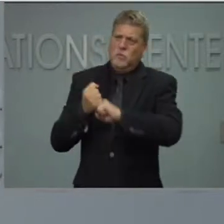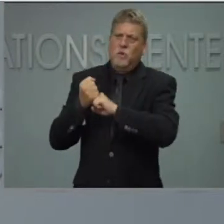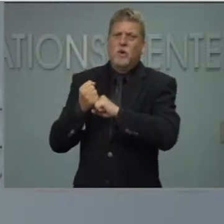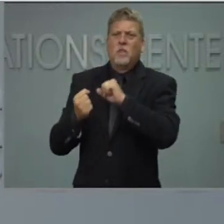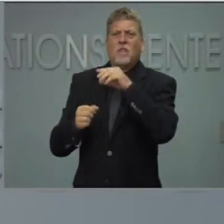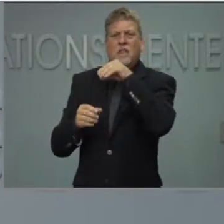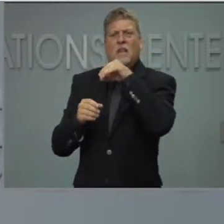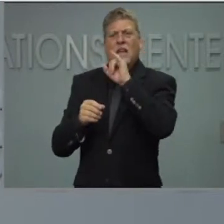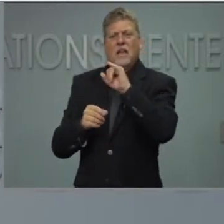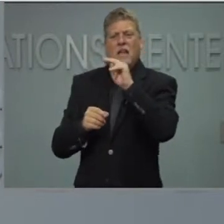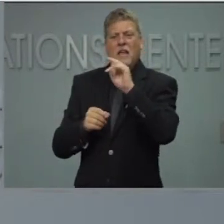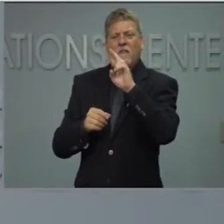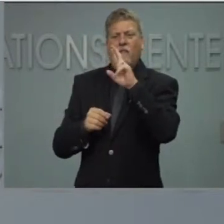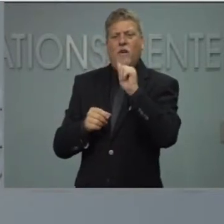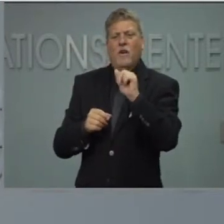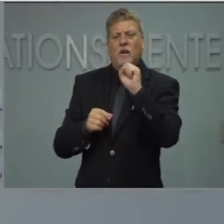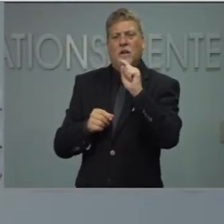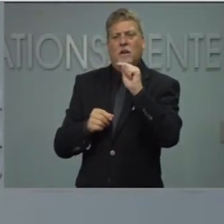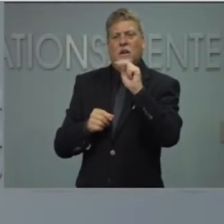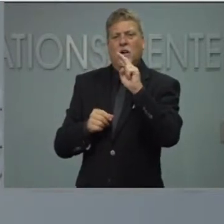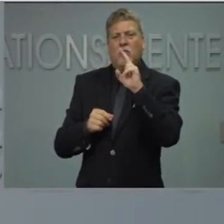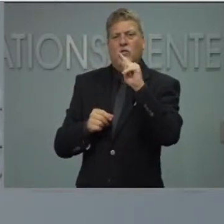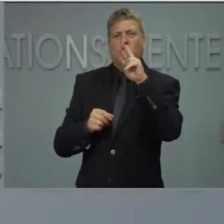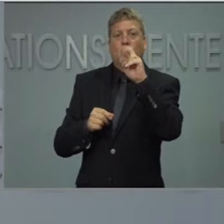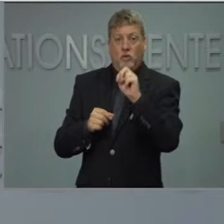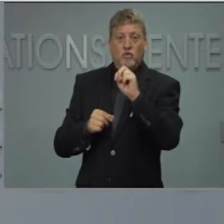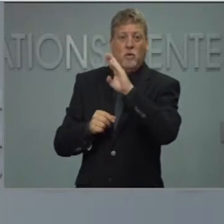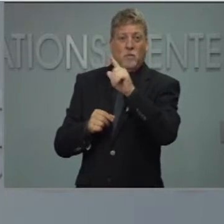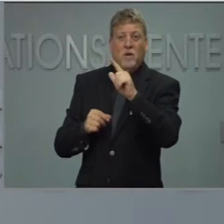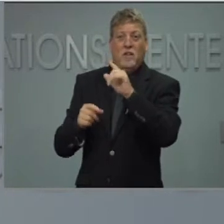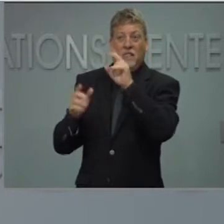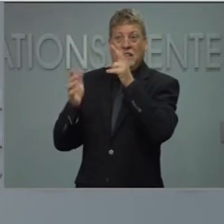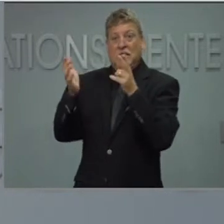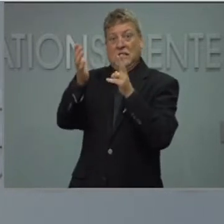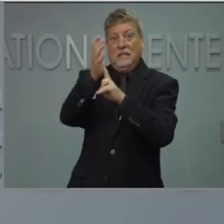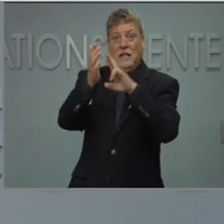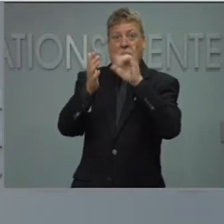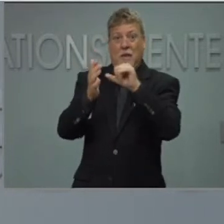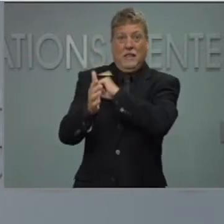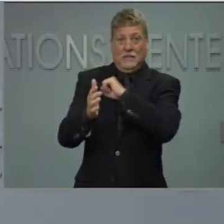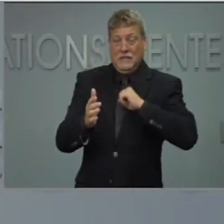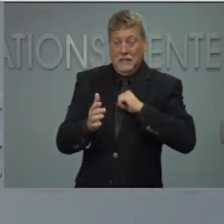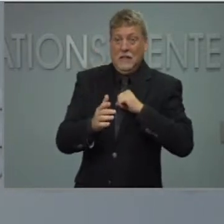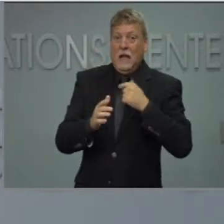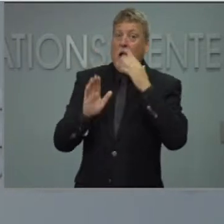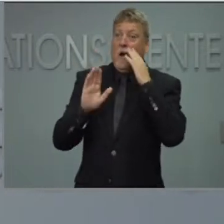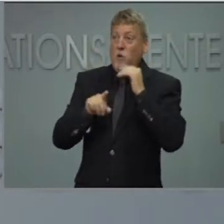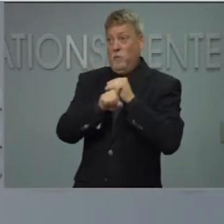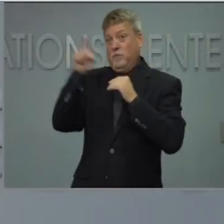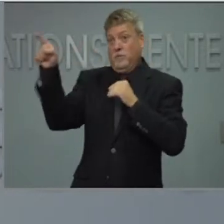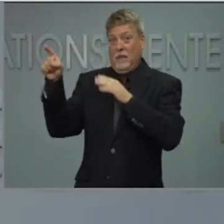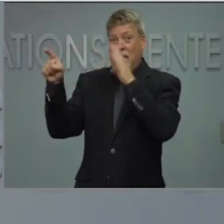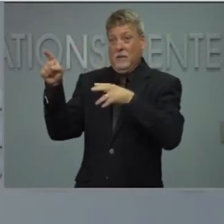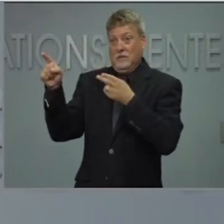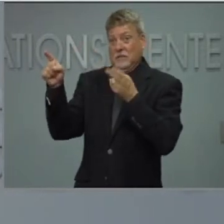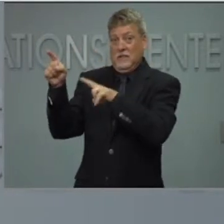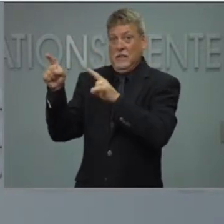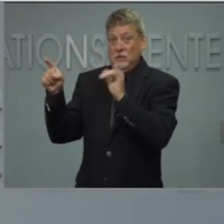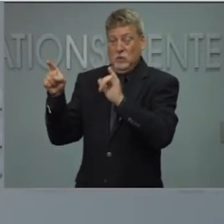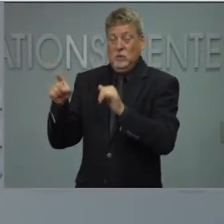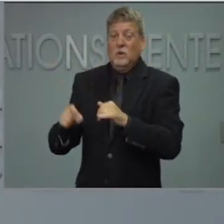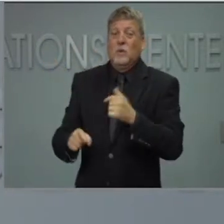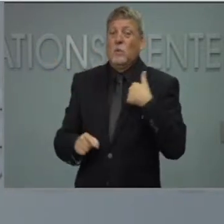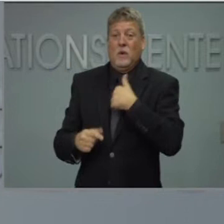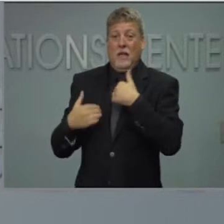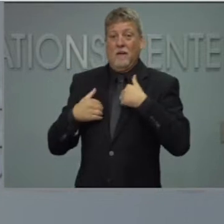by the Senate. I hope that we can get it out of Congress and signed by the President We have our North Carolina Office of